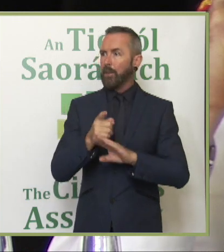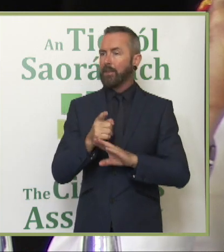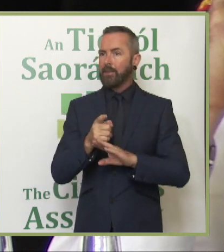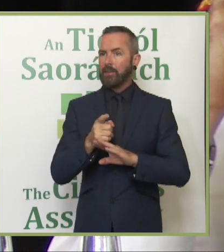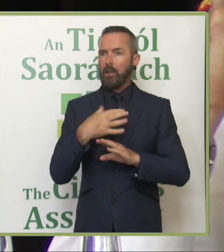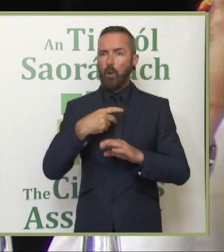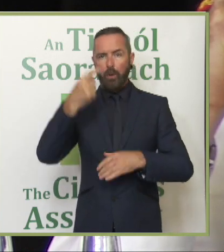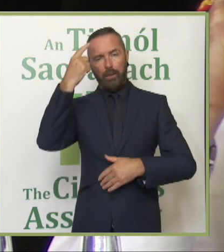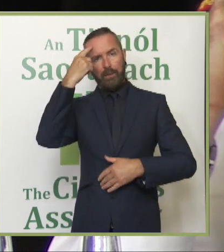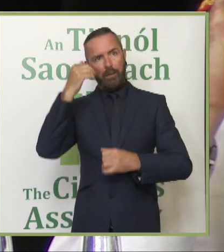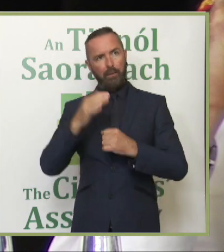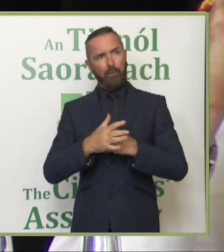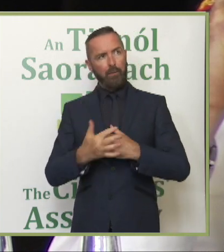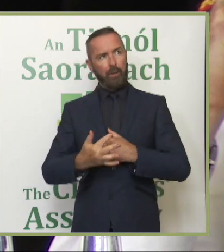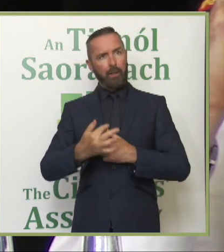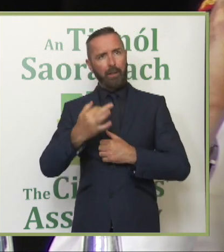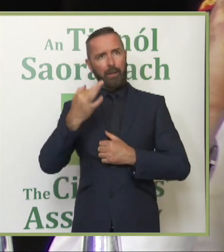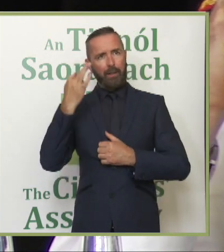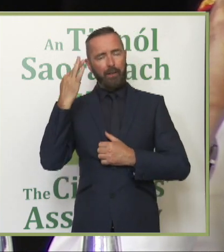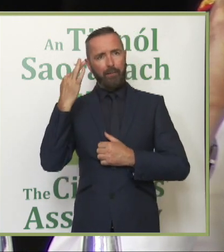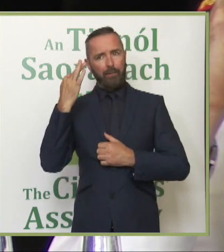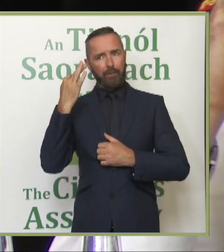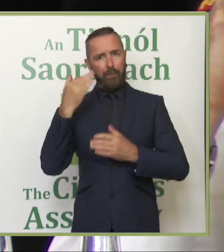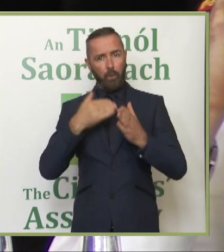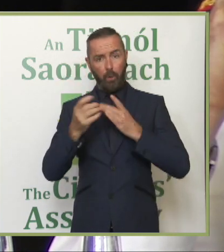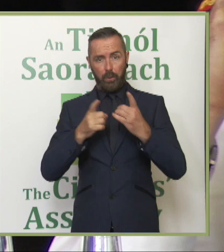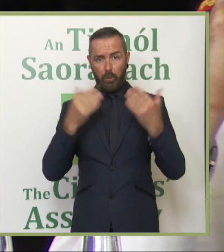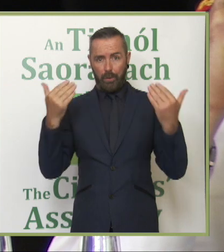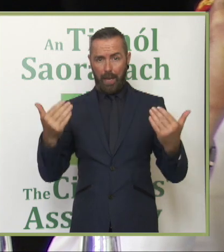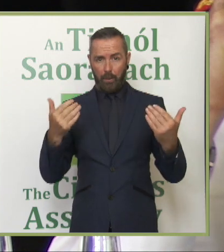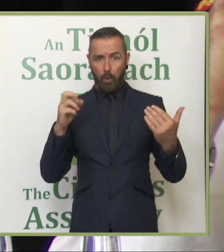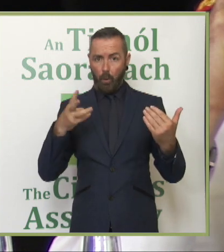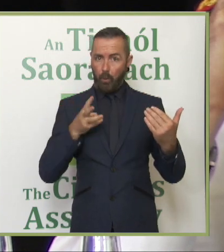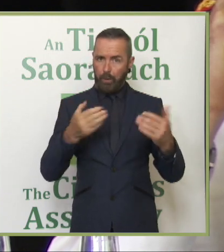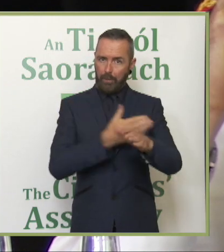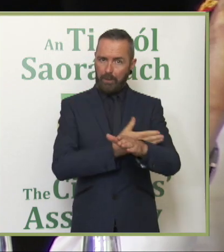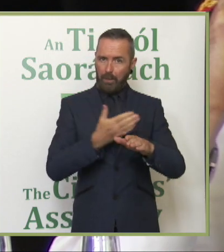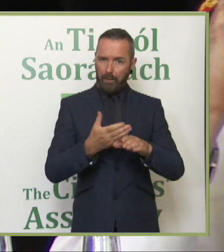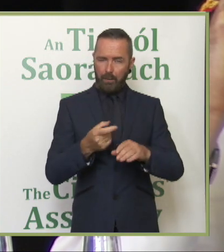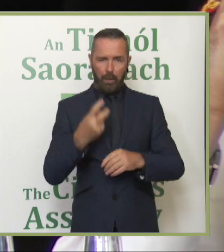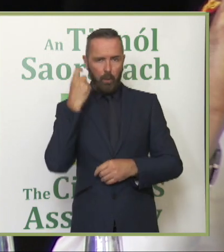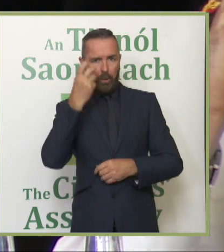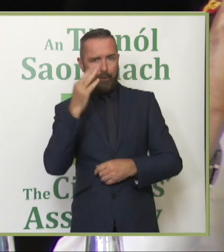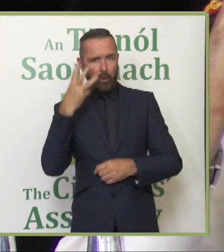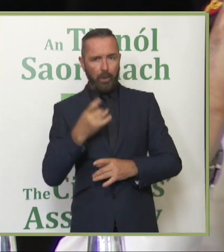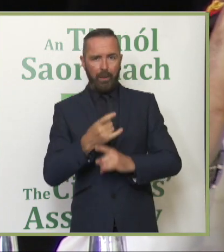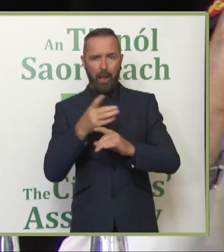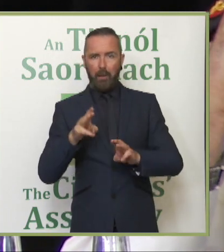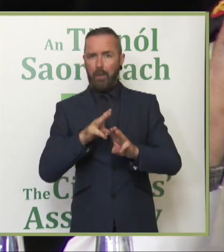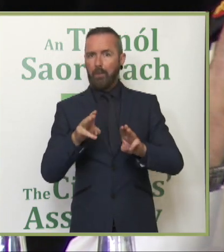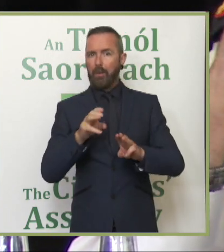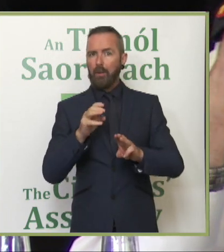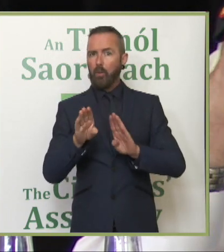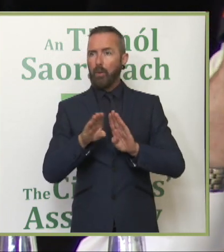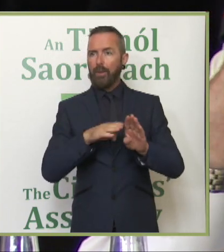a sense of whether the measures that we're currently taking or about to embark on, whether there's a view that they are going to help people, whether to help people with